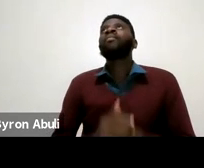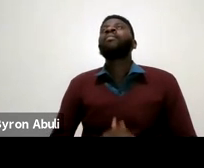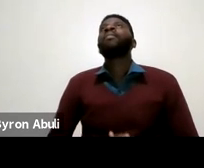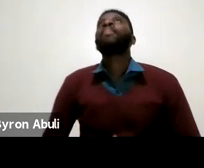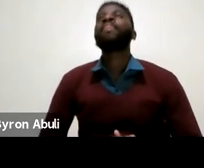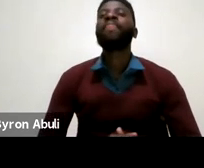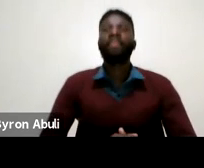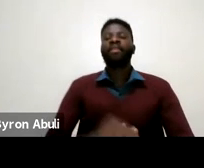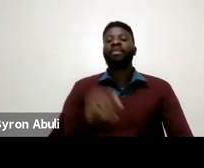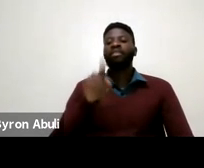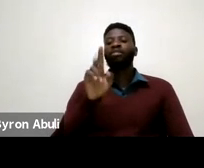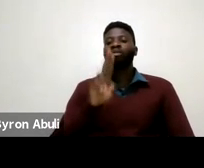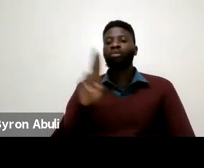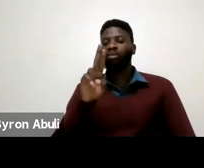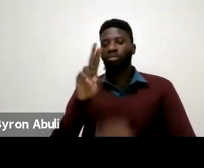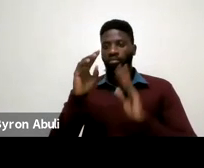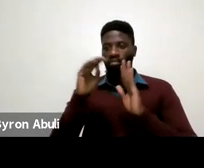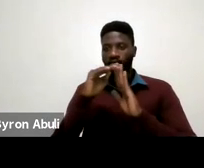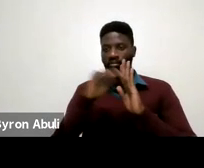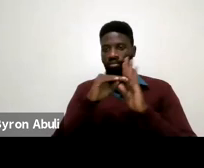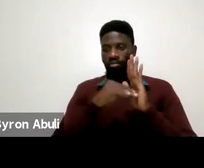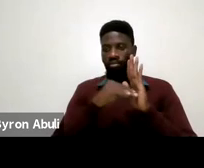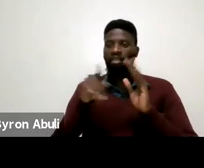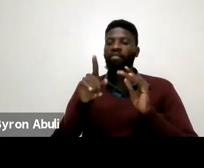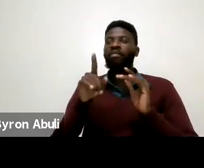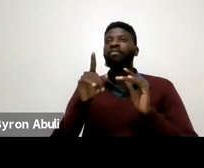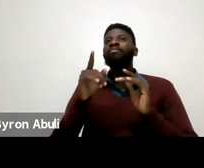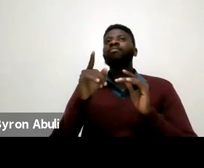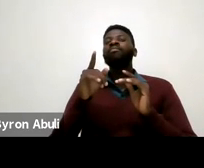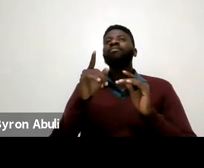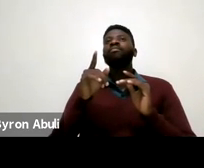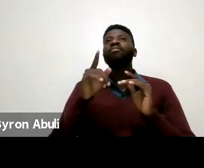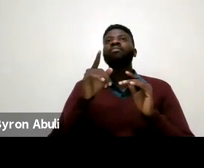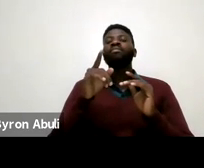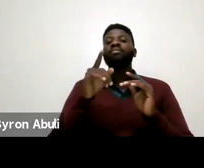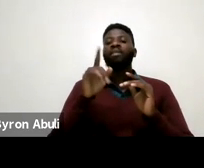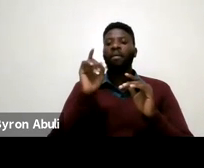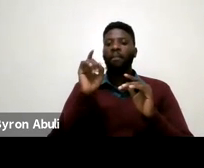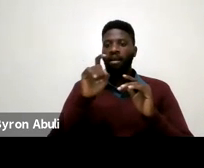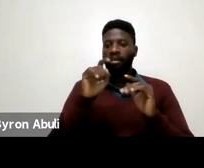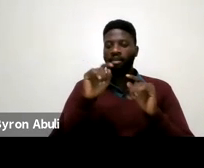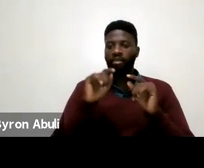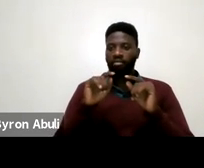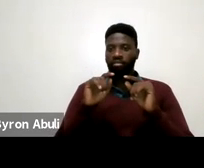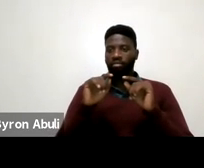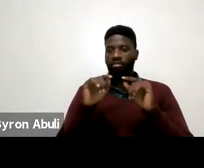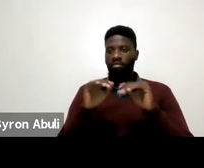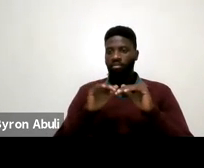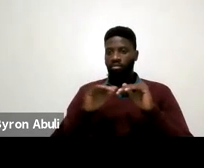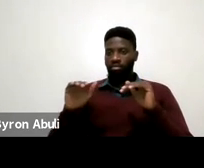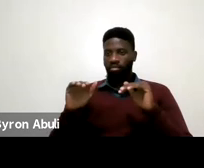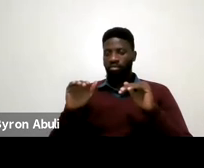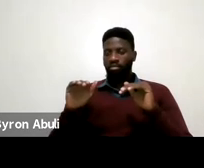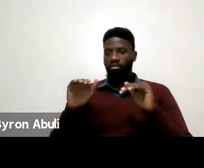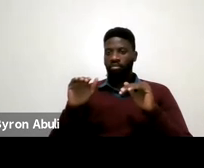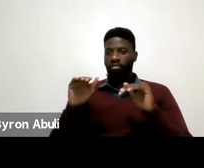how we use the pairwise ranking, you label on the horizontal axis and on the vertical axis, you put the same